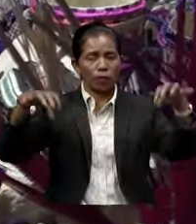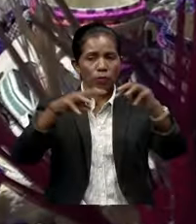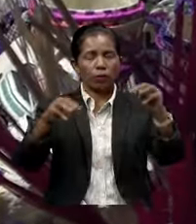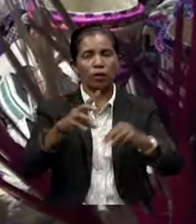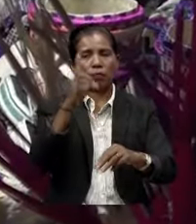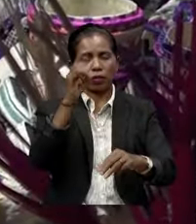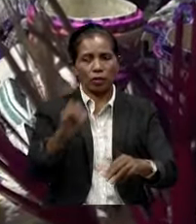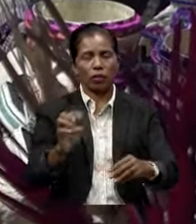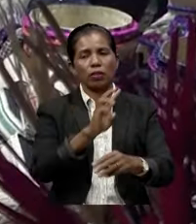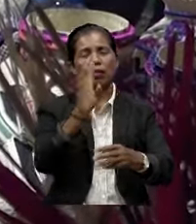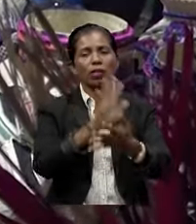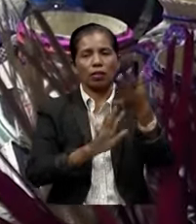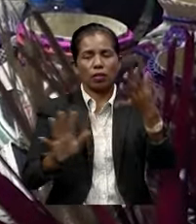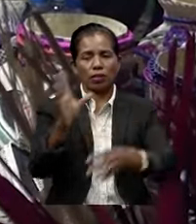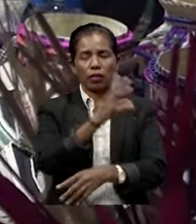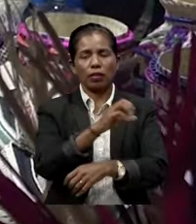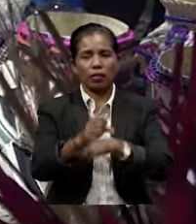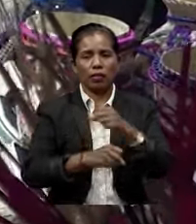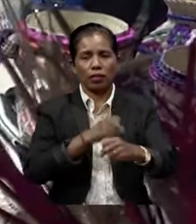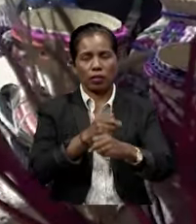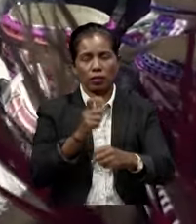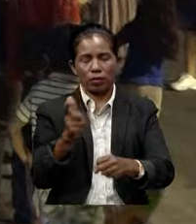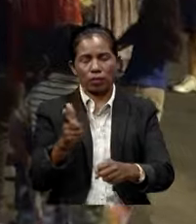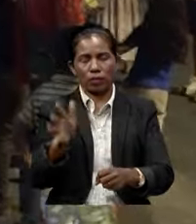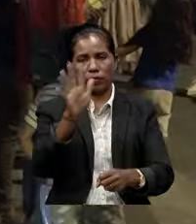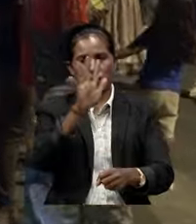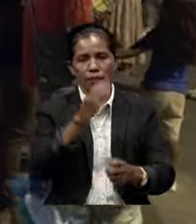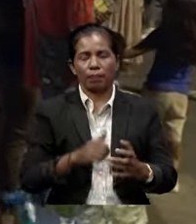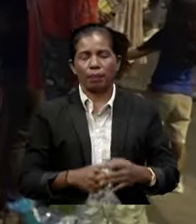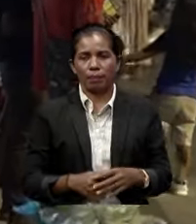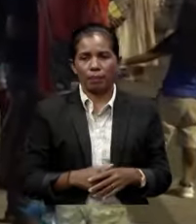onde comemora a loura consulta popular Badala Ronulo Ressun Lima. Equipa Cobertura, GMN.